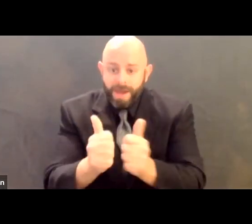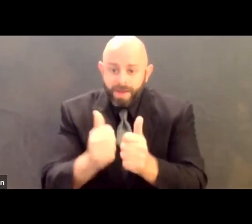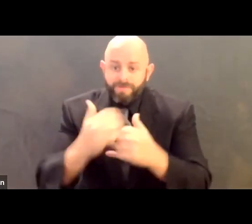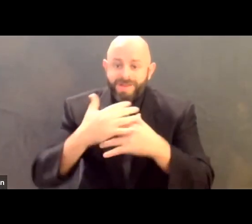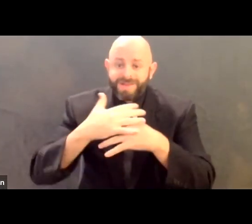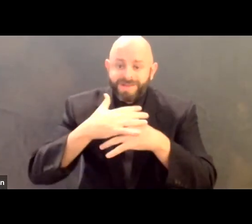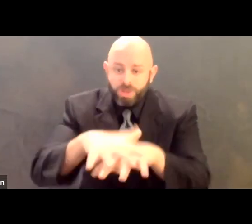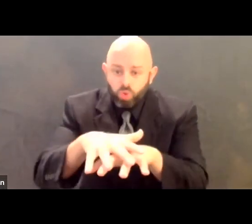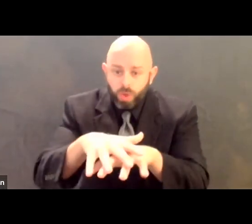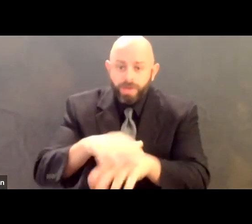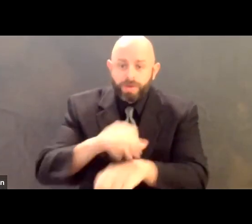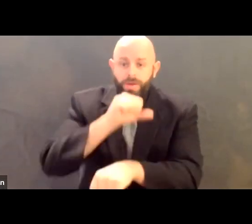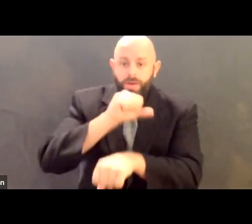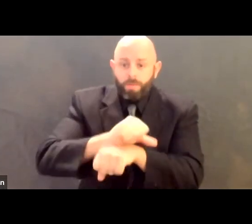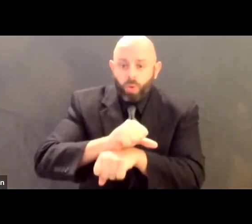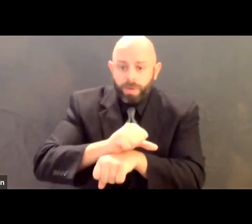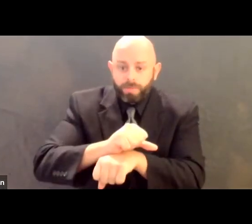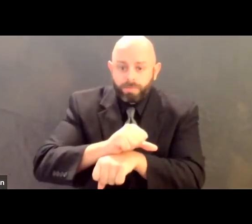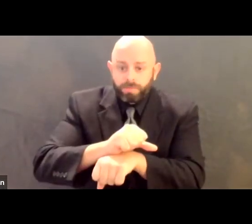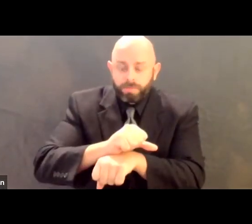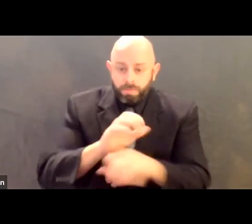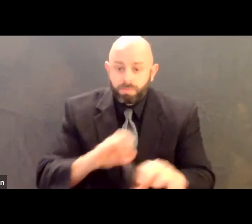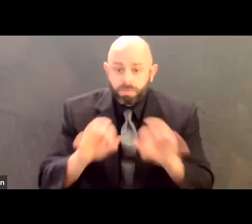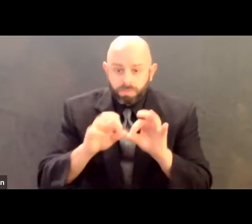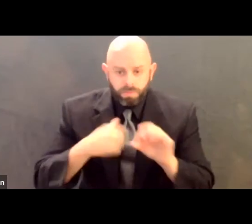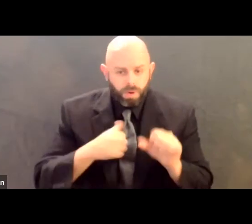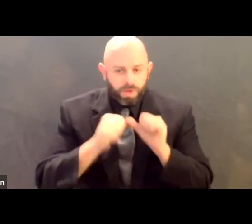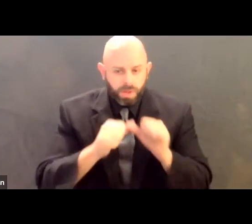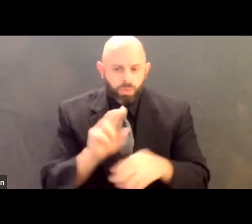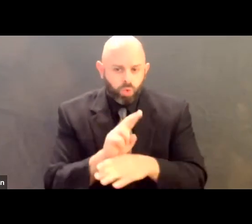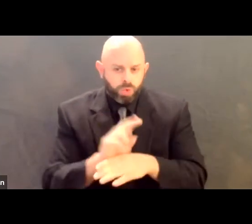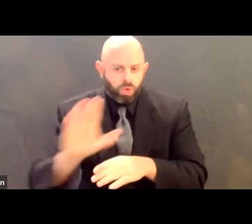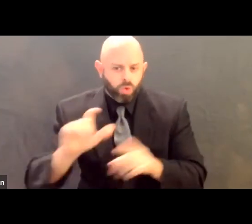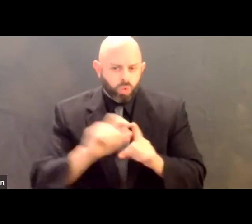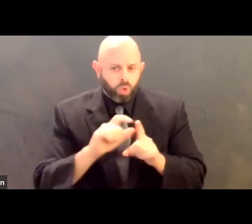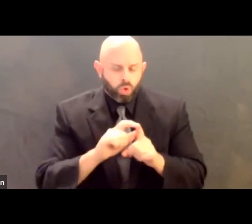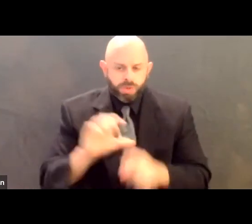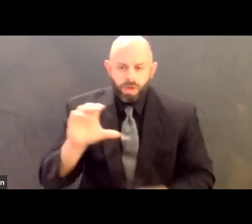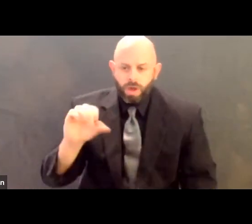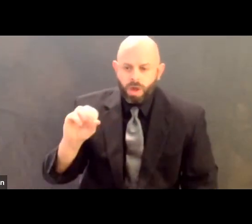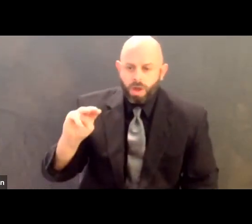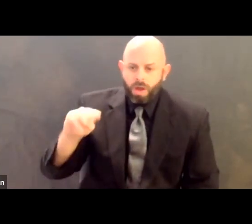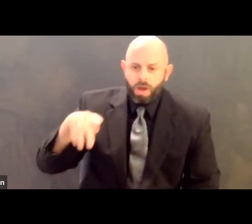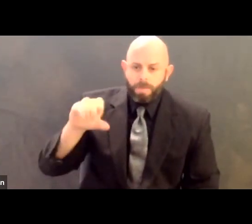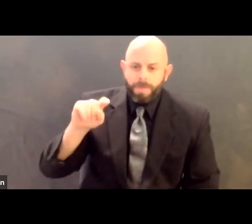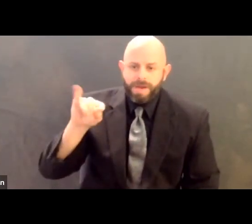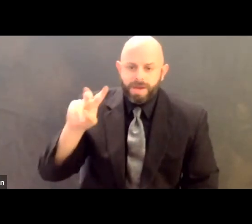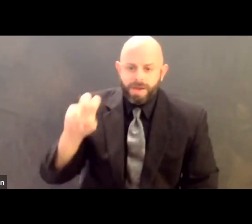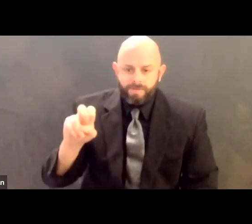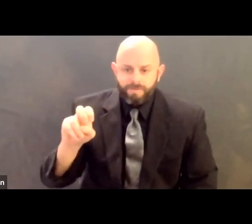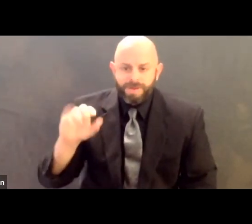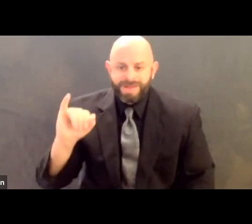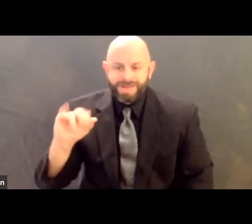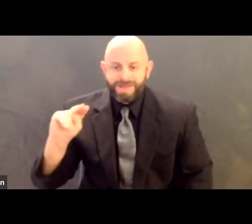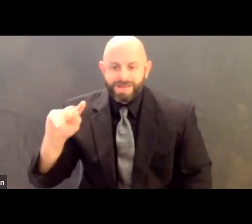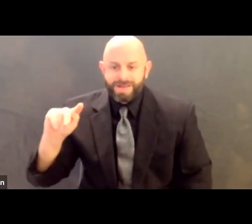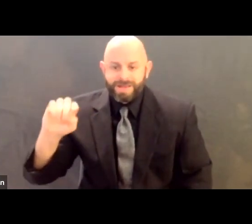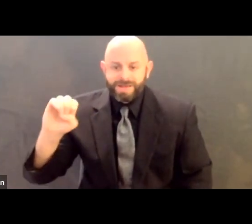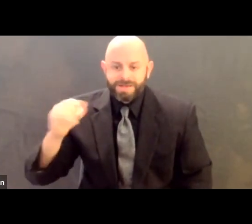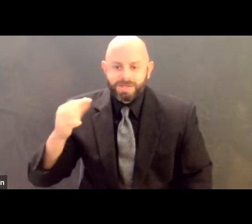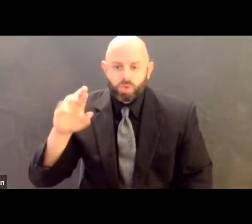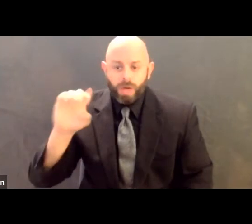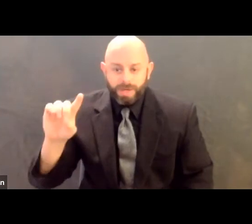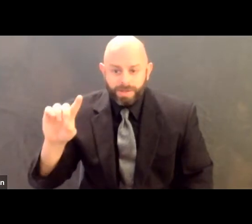employment. I'll keep using those words because they're so vitally important. And so we, at the